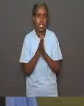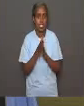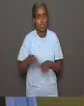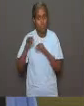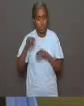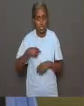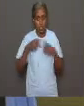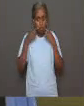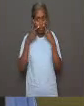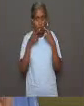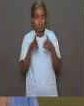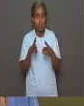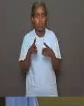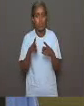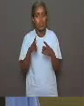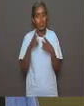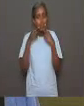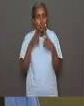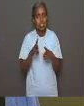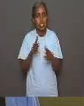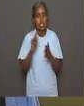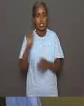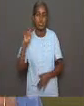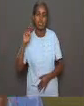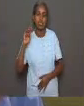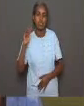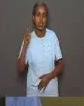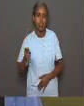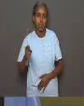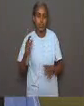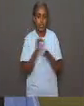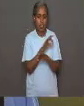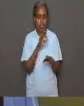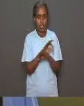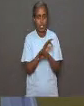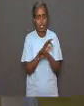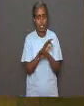looking forward to seeing trigonometric functions put to good use.